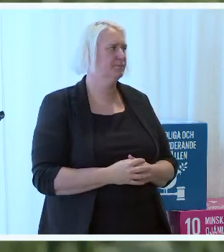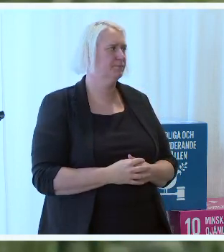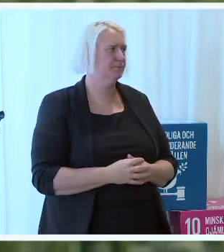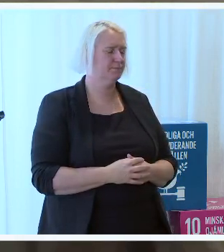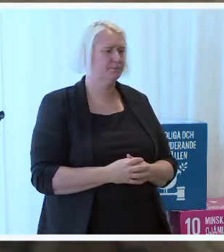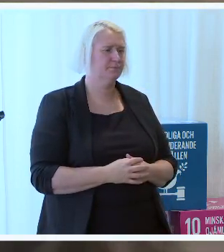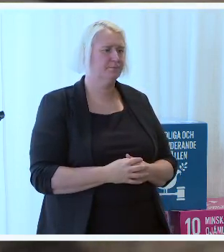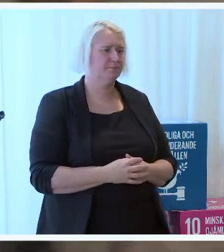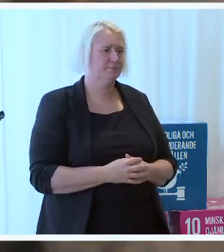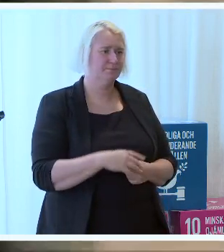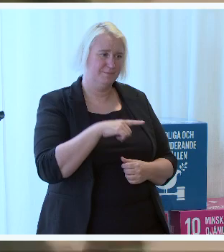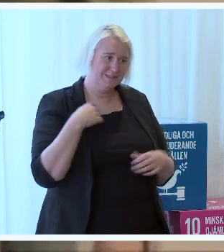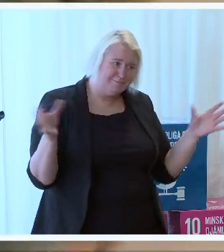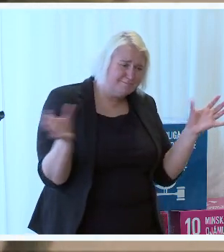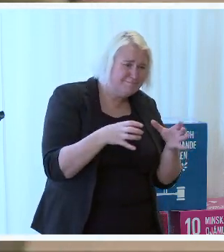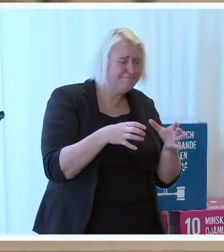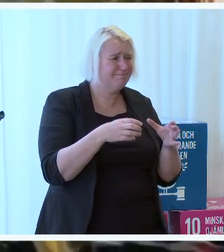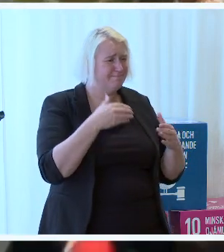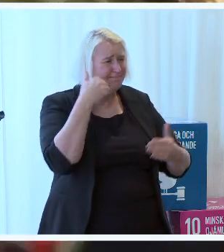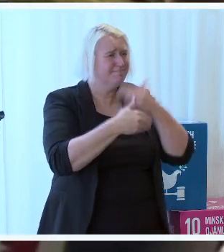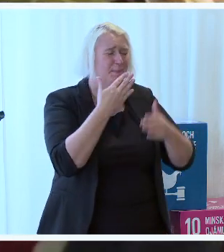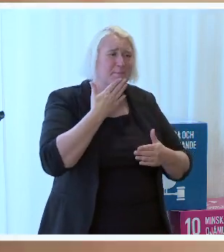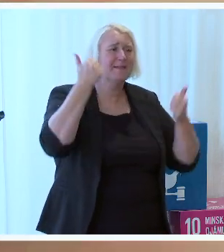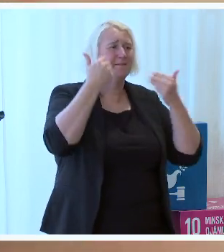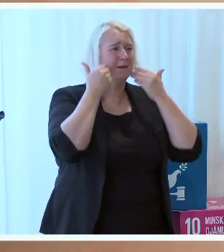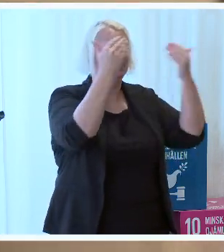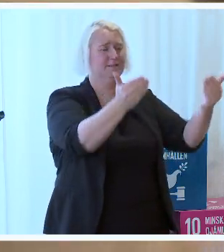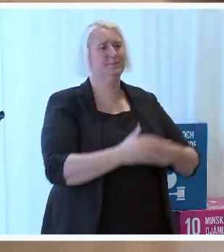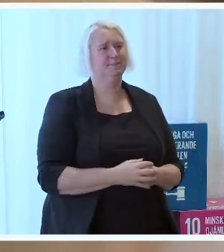Together, we are building a better future.